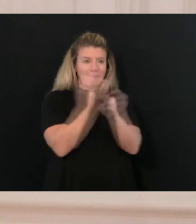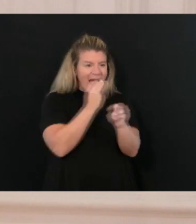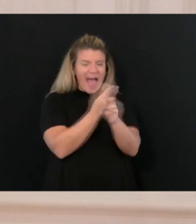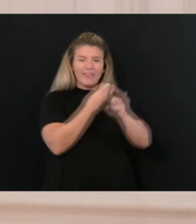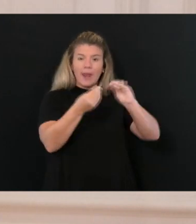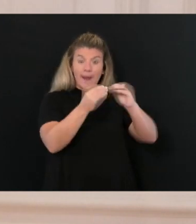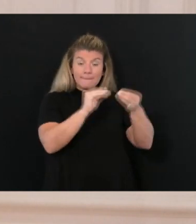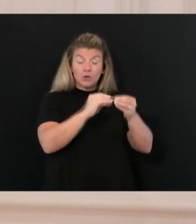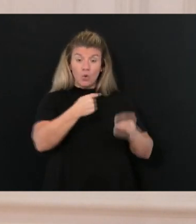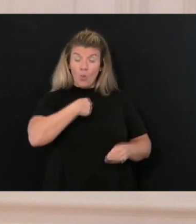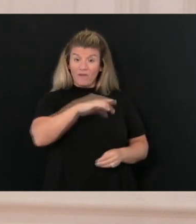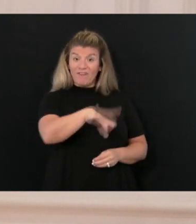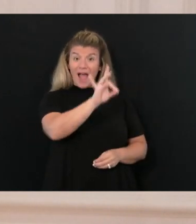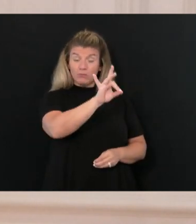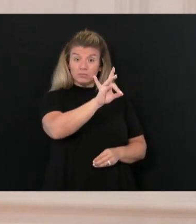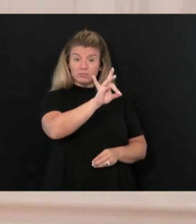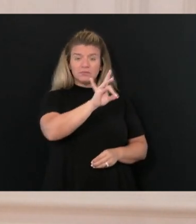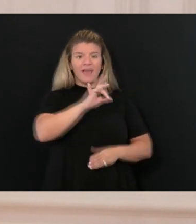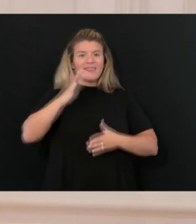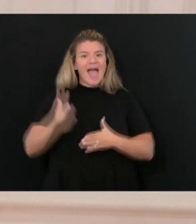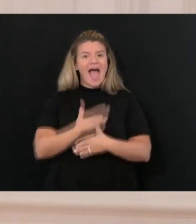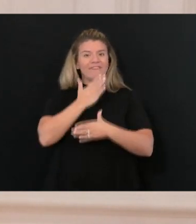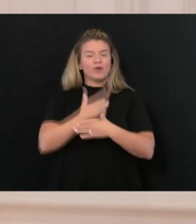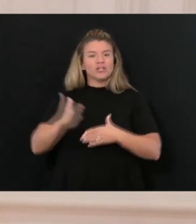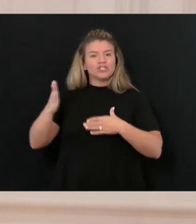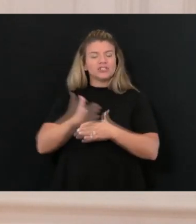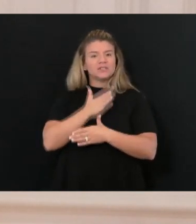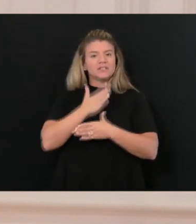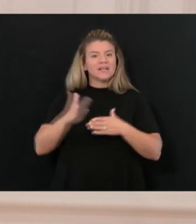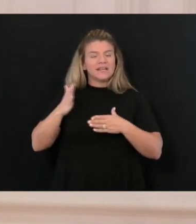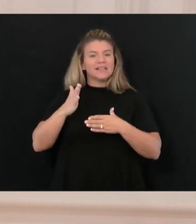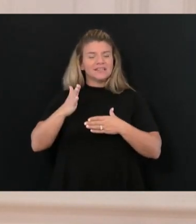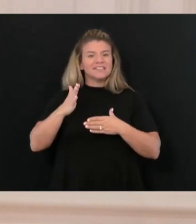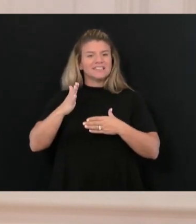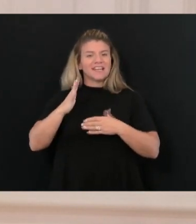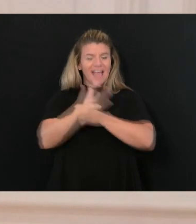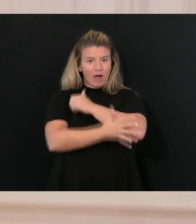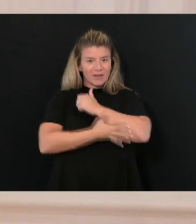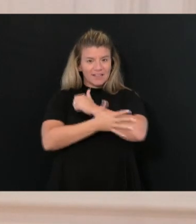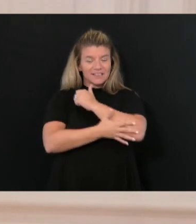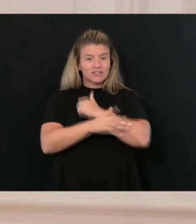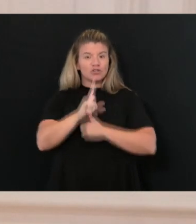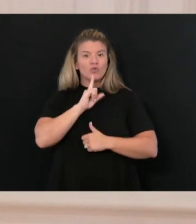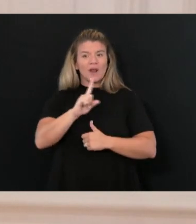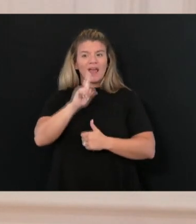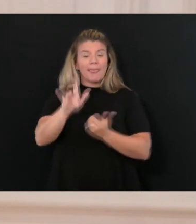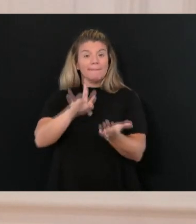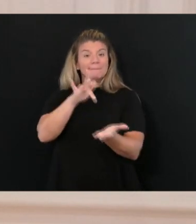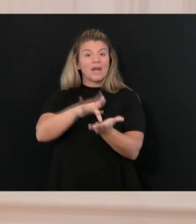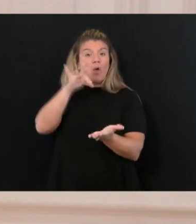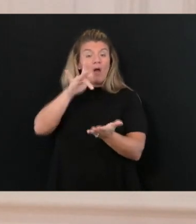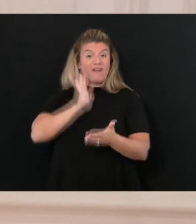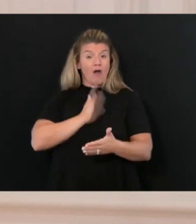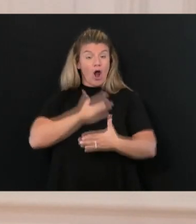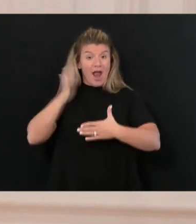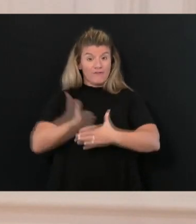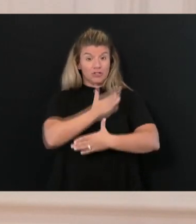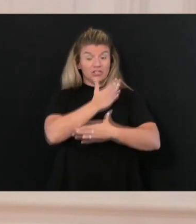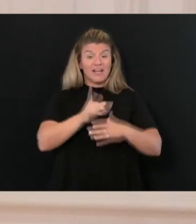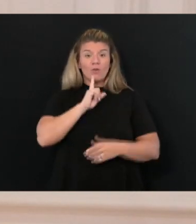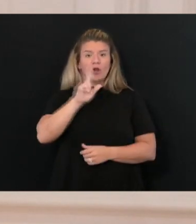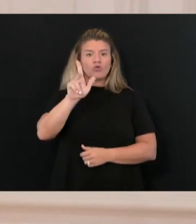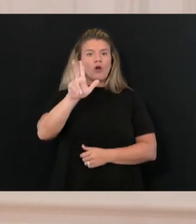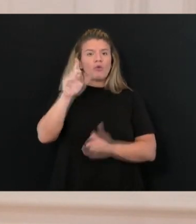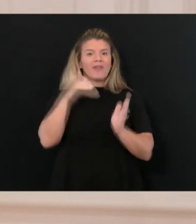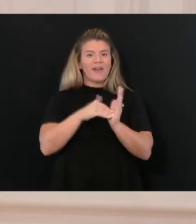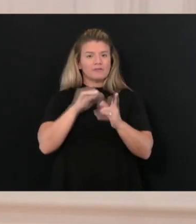that the median West Virginia County, the one in the real middle, is 23,000 population. And when we